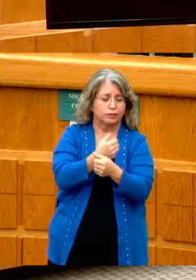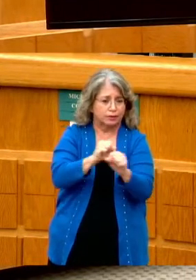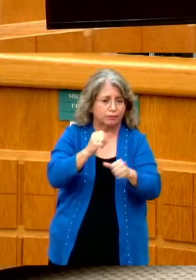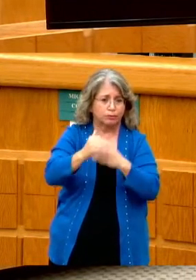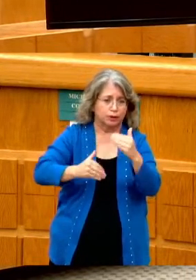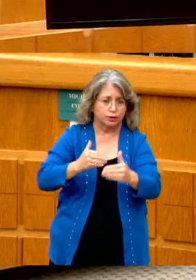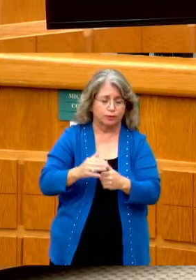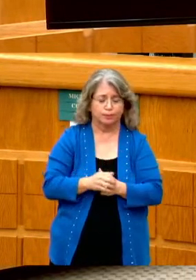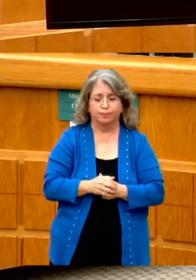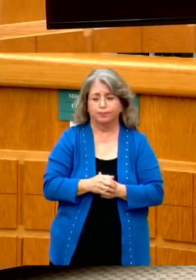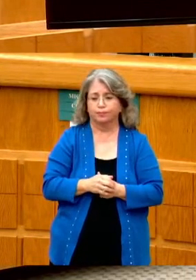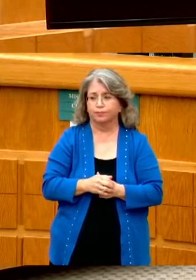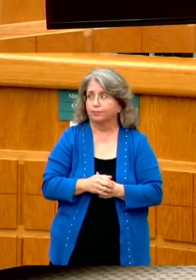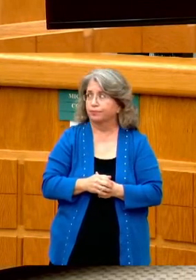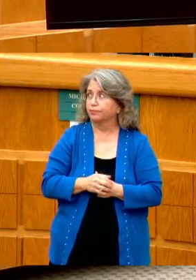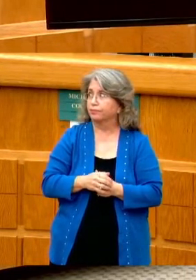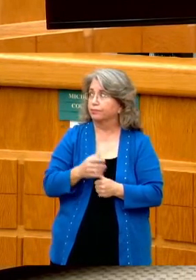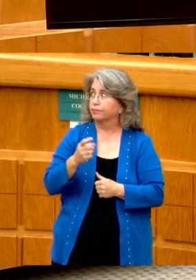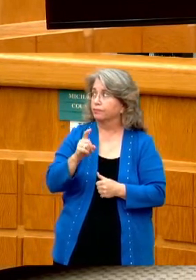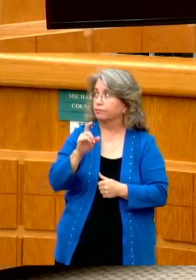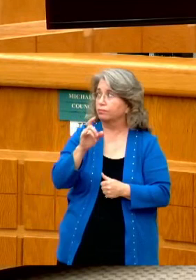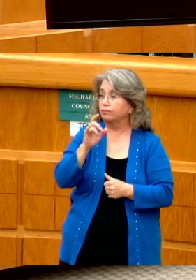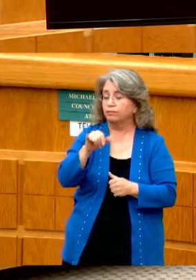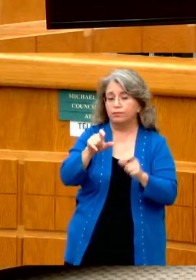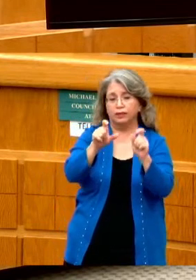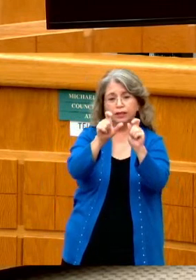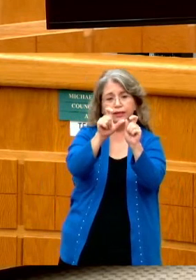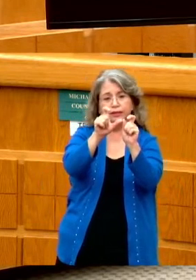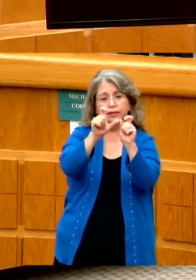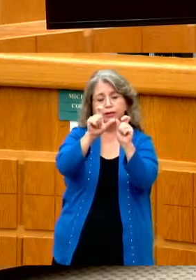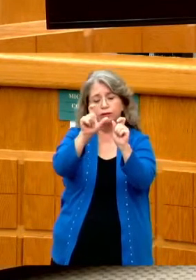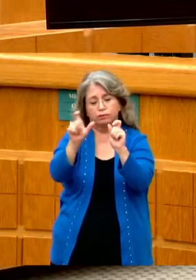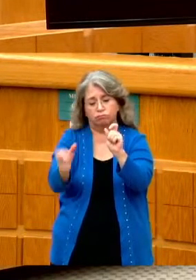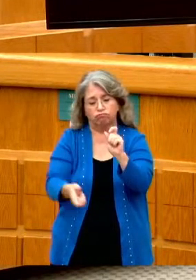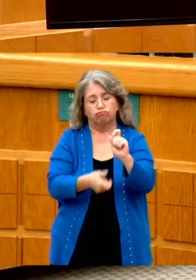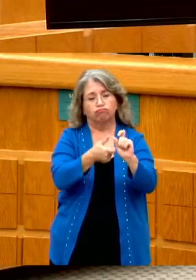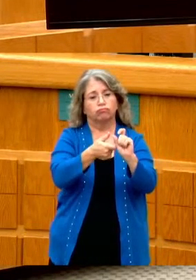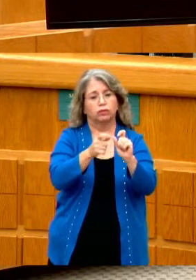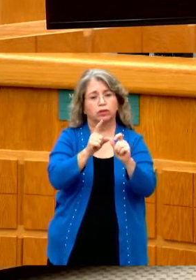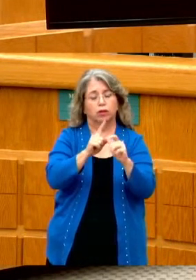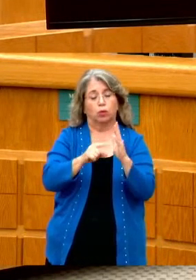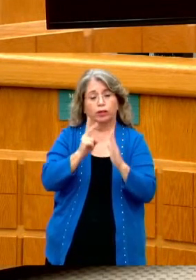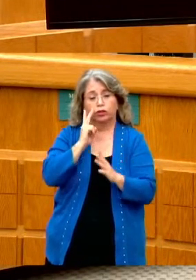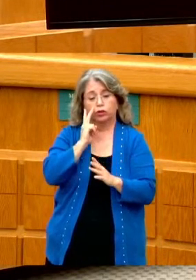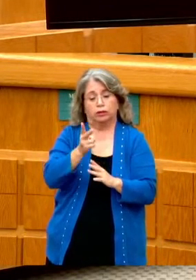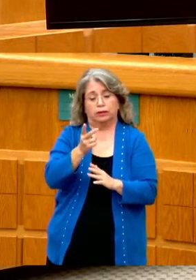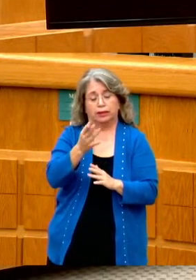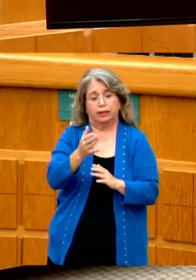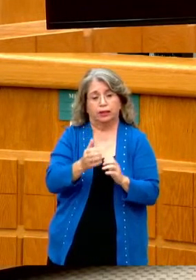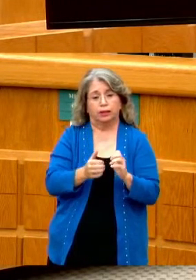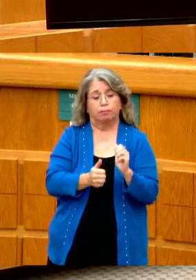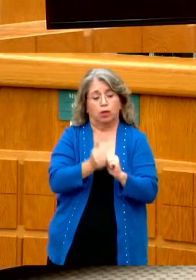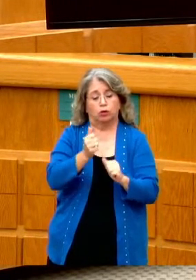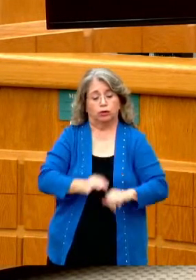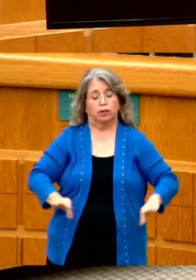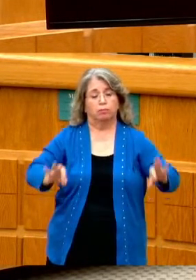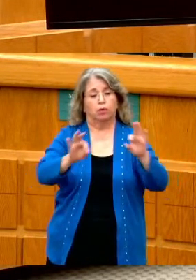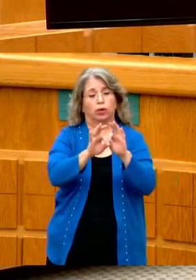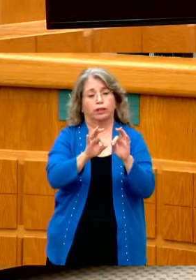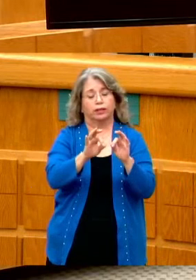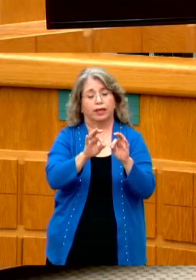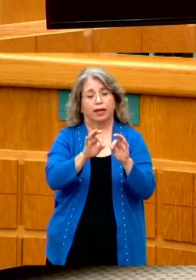the pie diagram, what you see and what's most important is the active cases. So